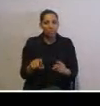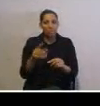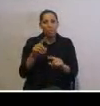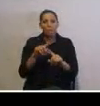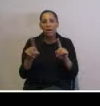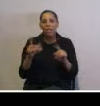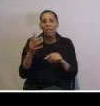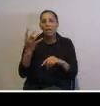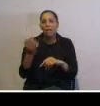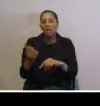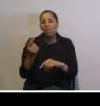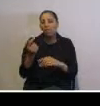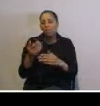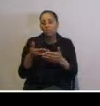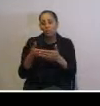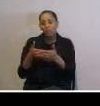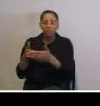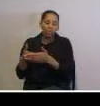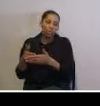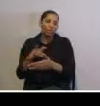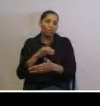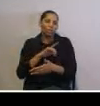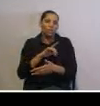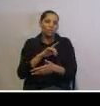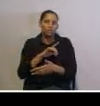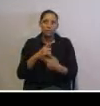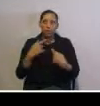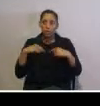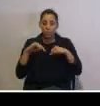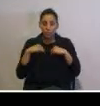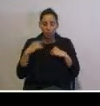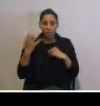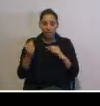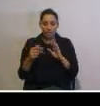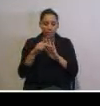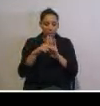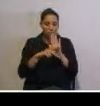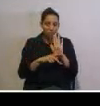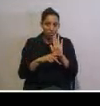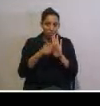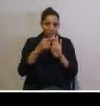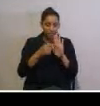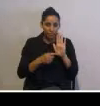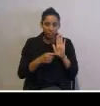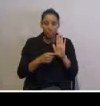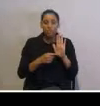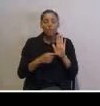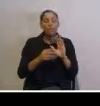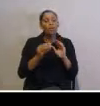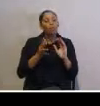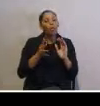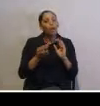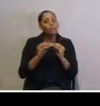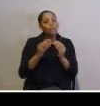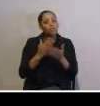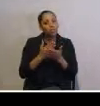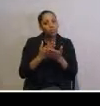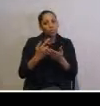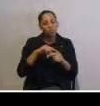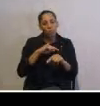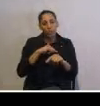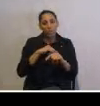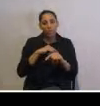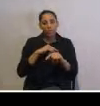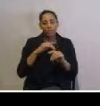that because we have policies that want to make sure that we move towards, having prices